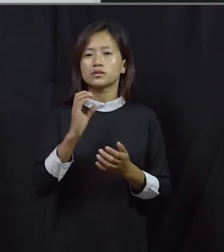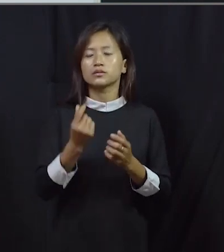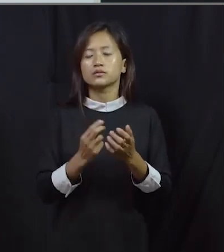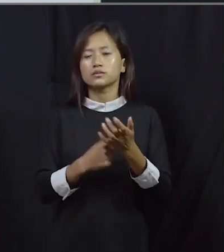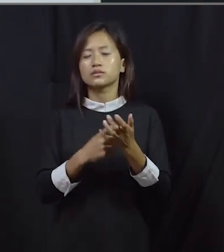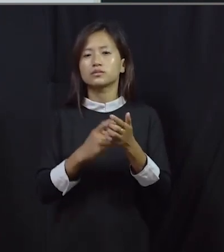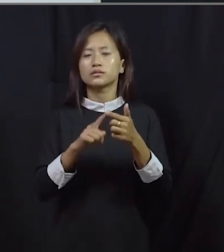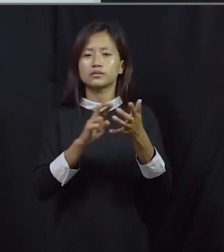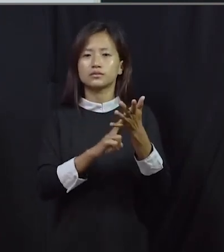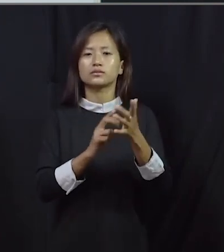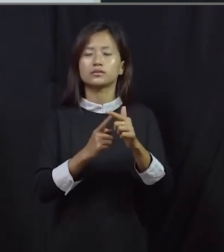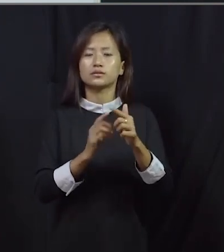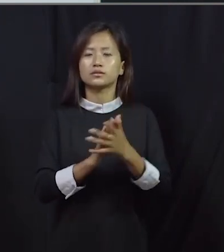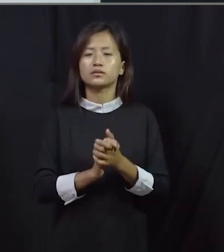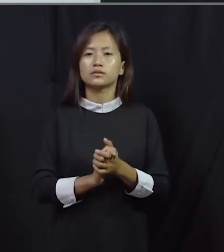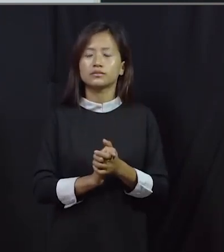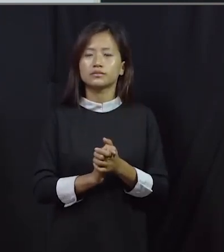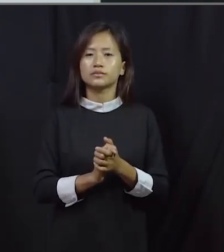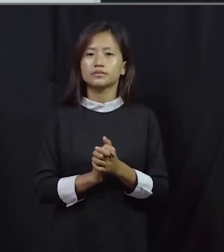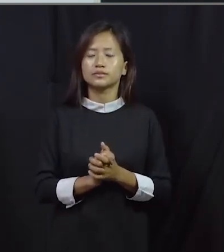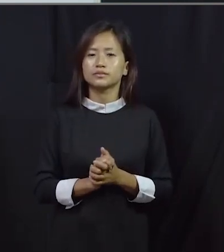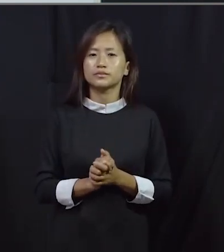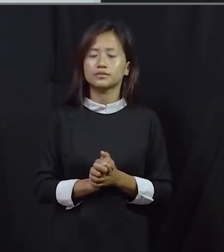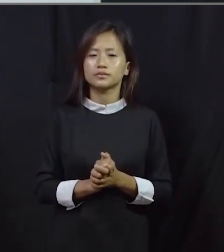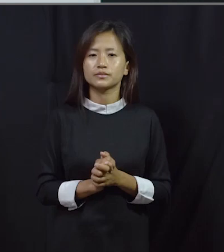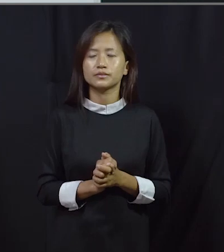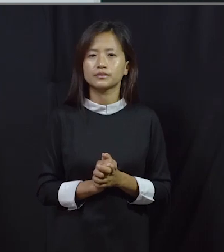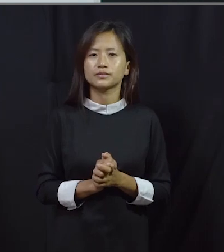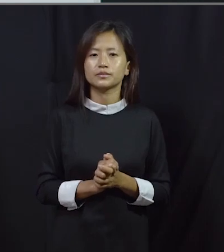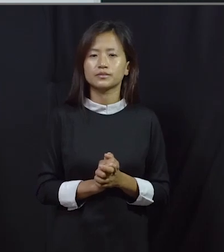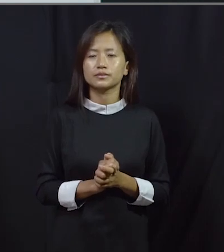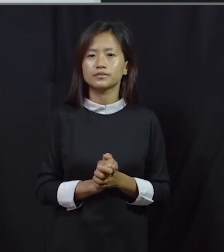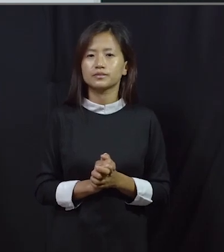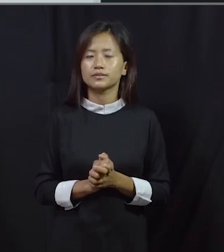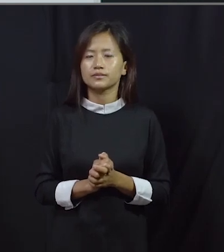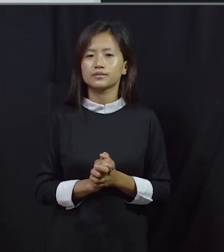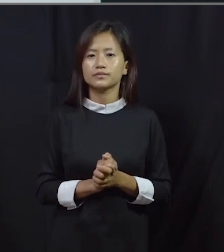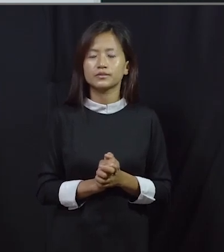in some book, they are writing current electricity. And here, say,